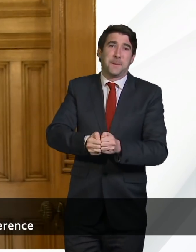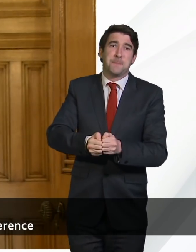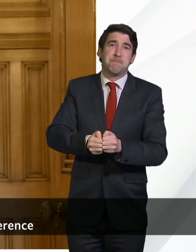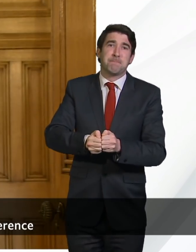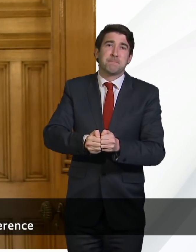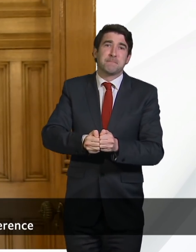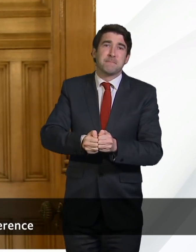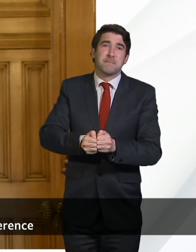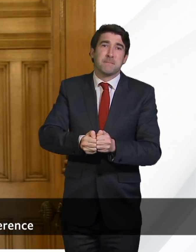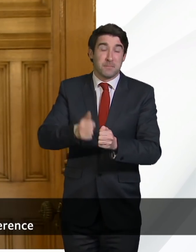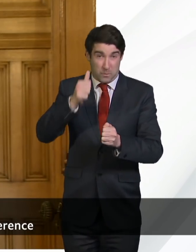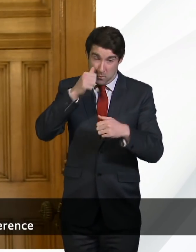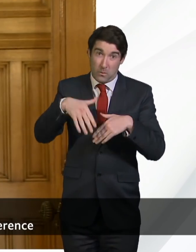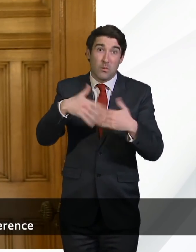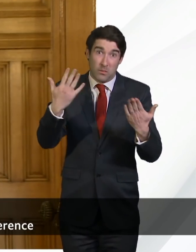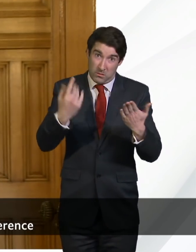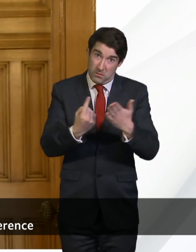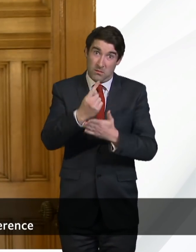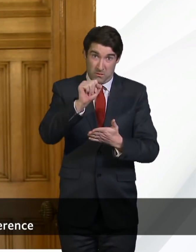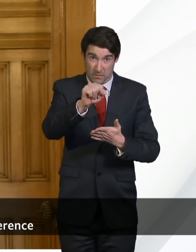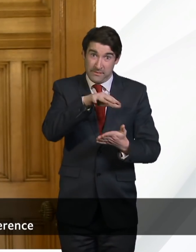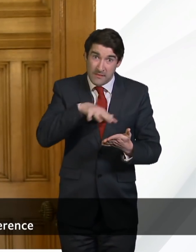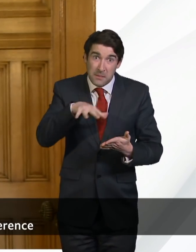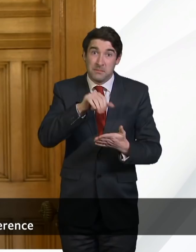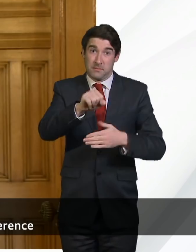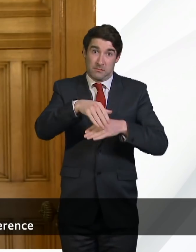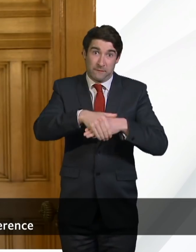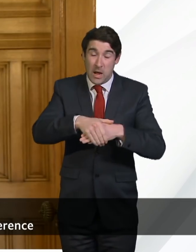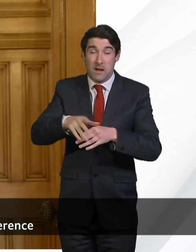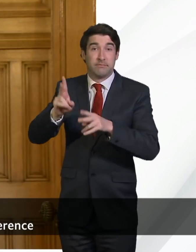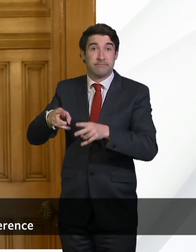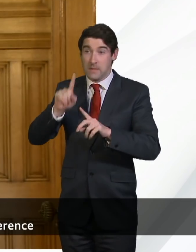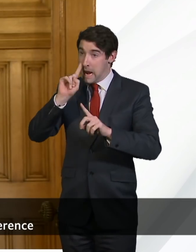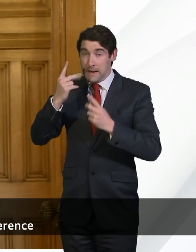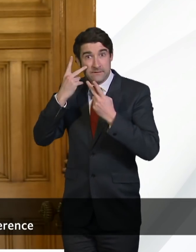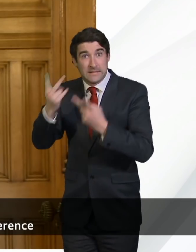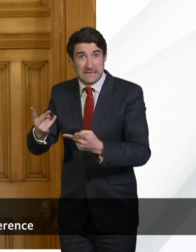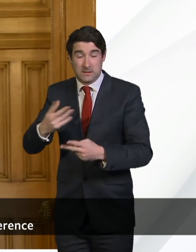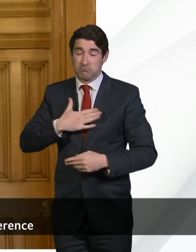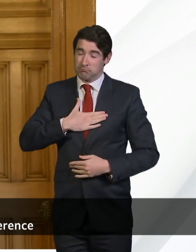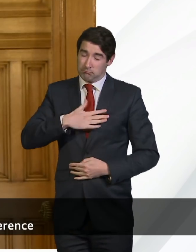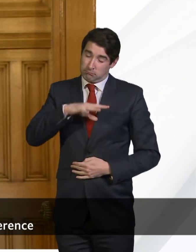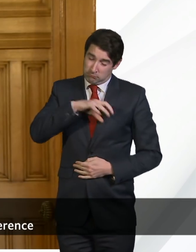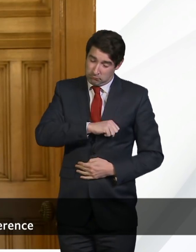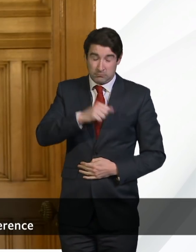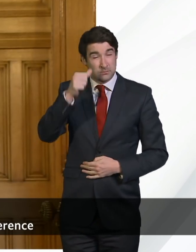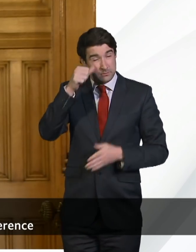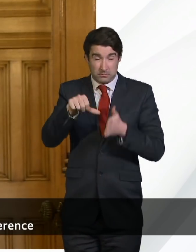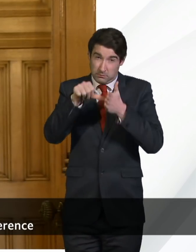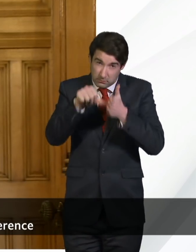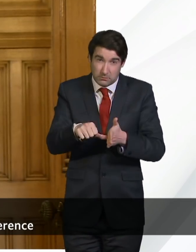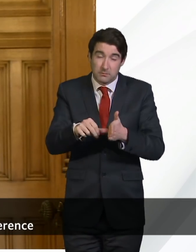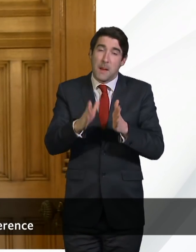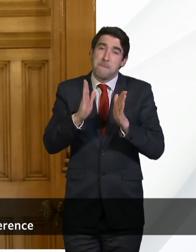the sacrifices so many people have made. It's a team effort, and as a country we need to be united in this mission. We've got to keep it